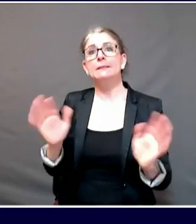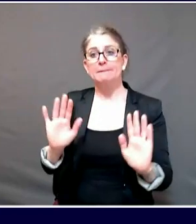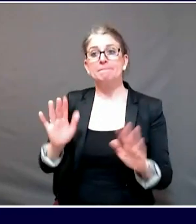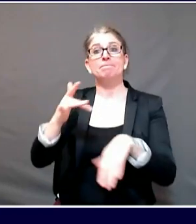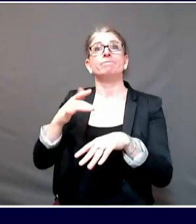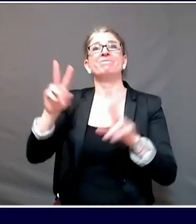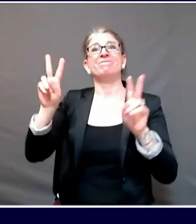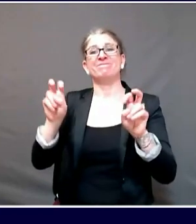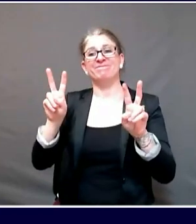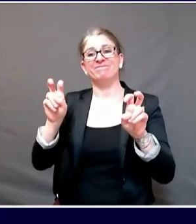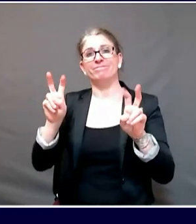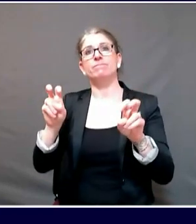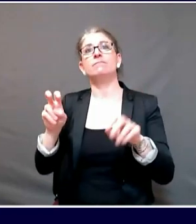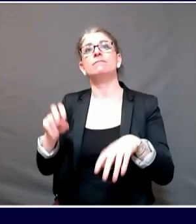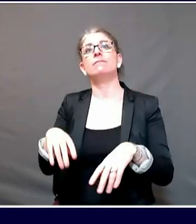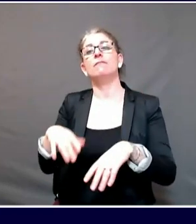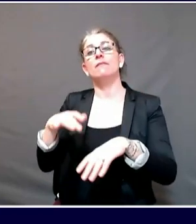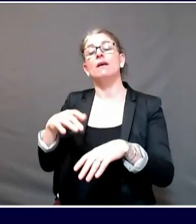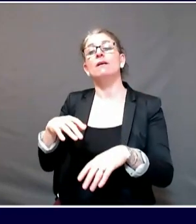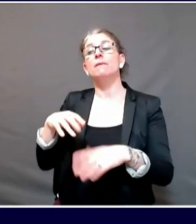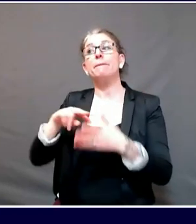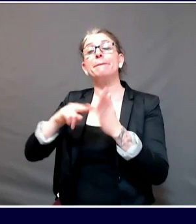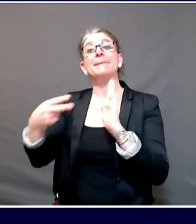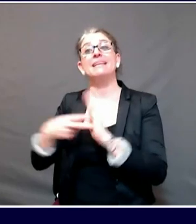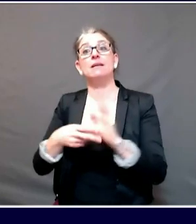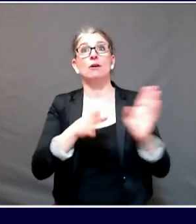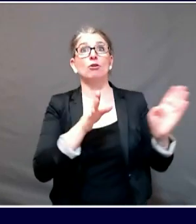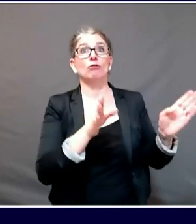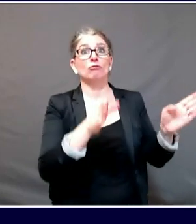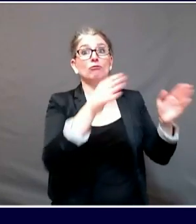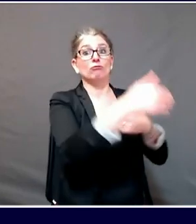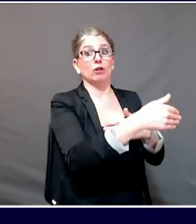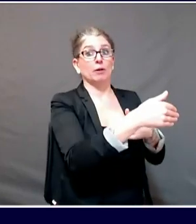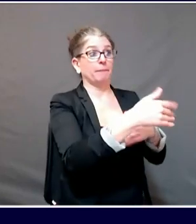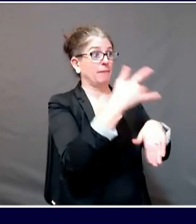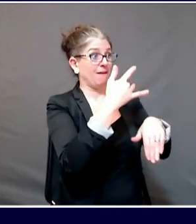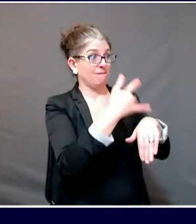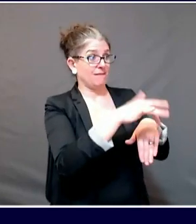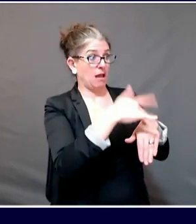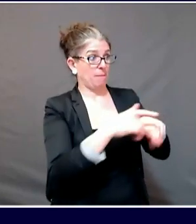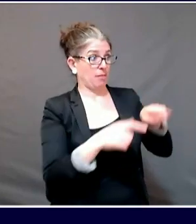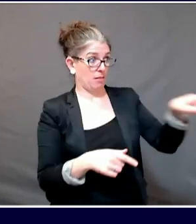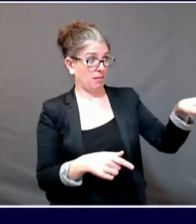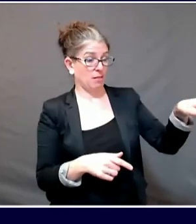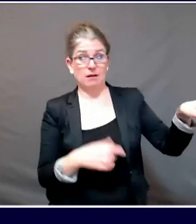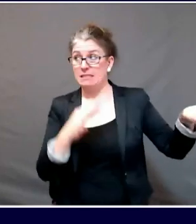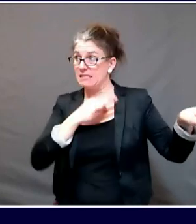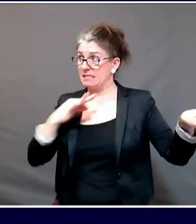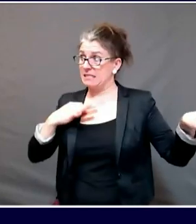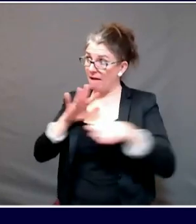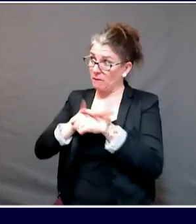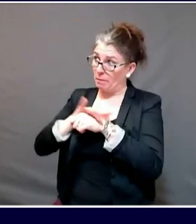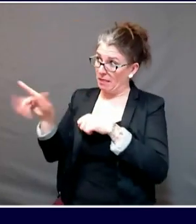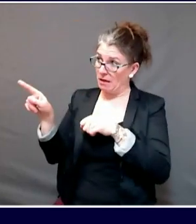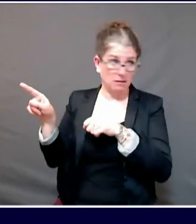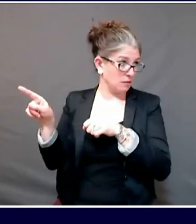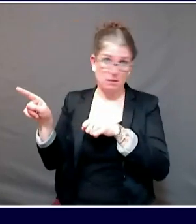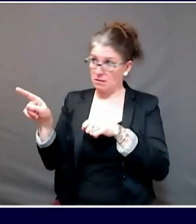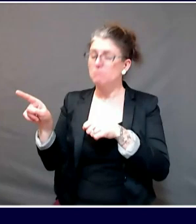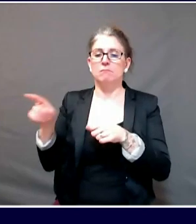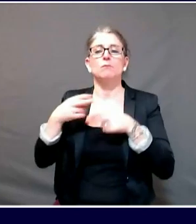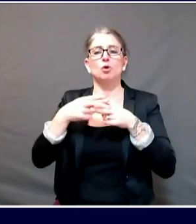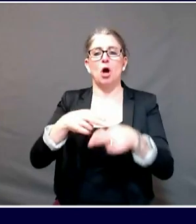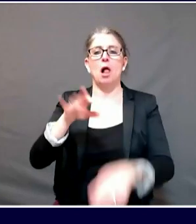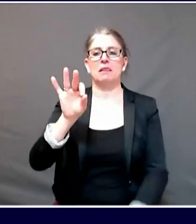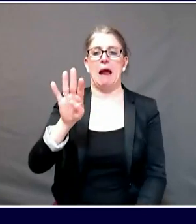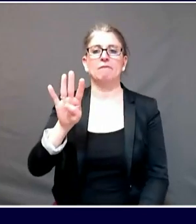care site planning are continuing because we want to be ready if we get to that point. In the immediate term, we